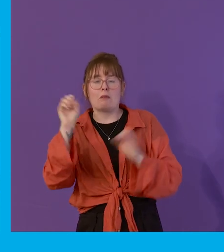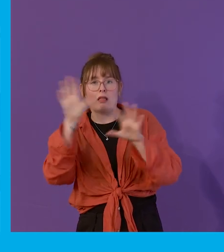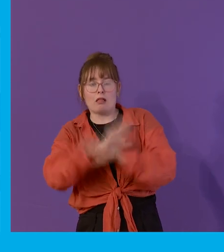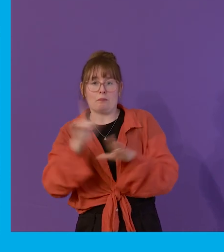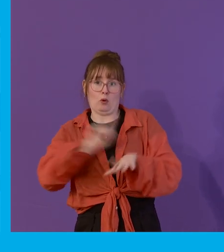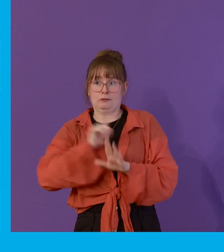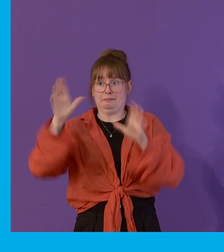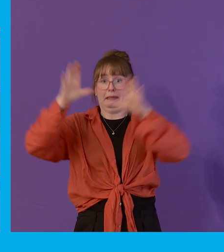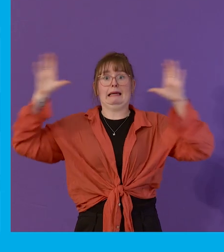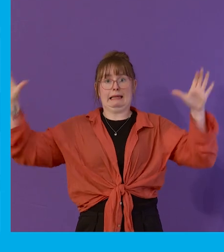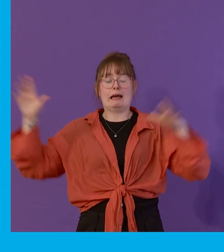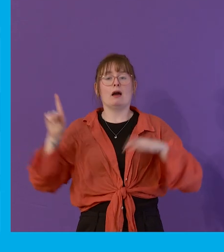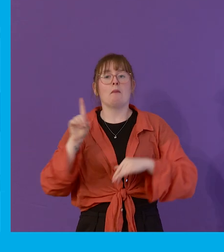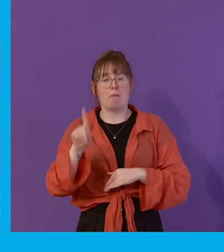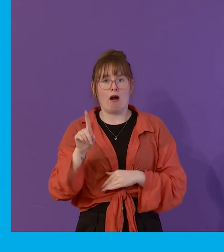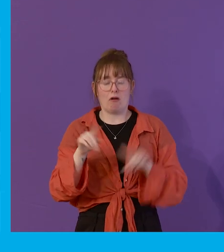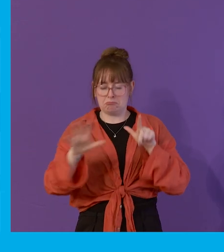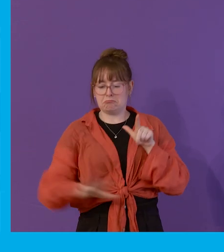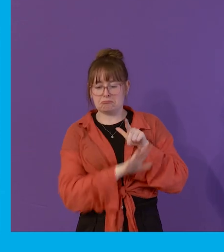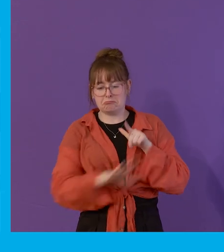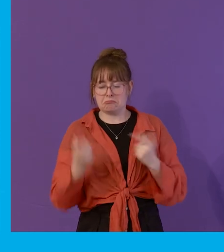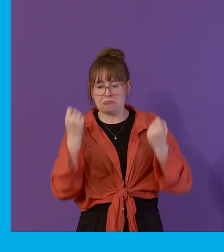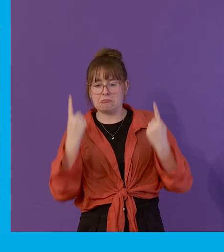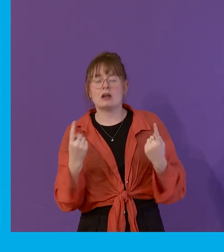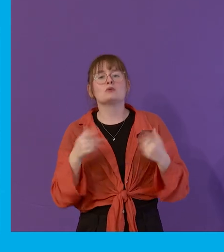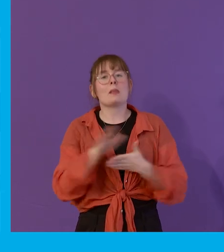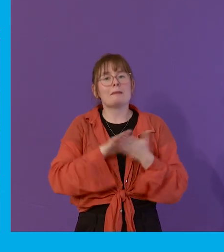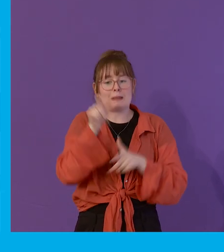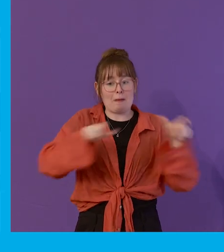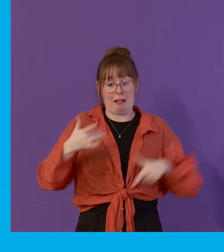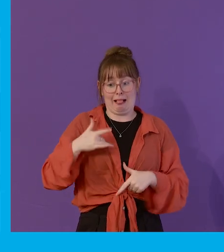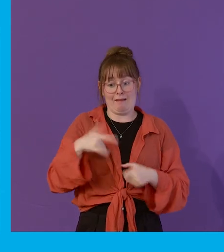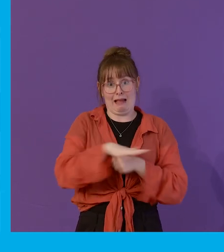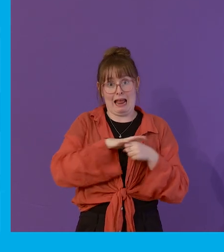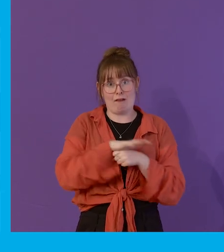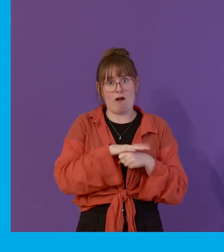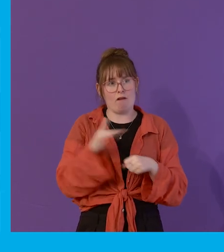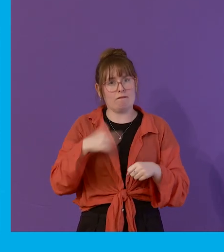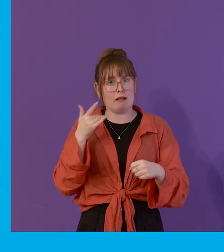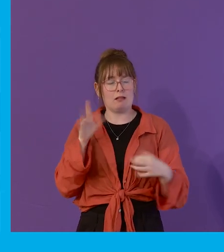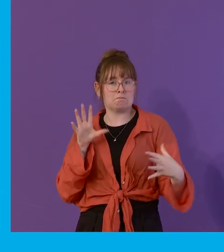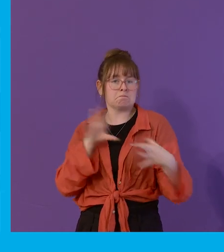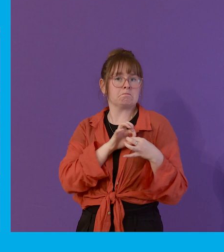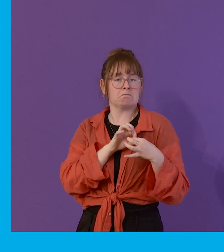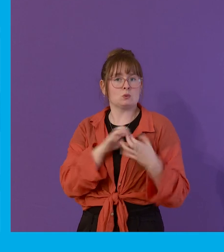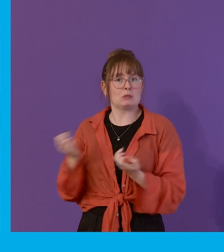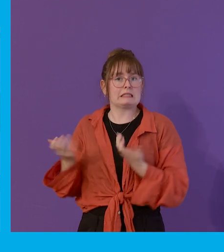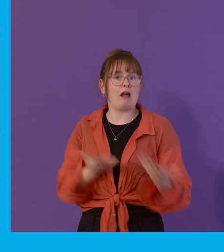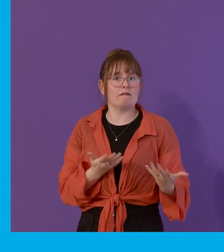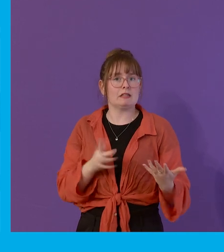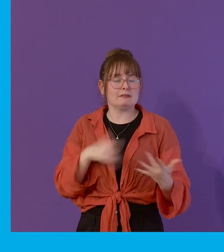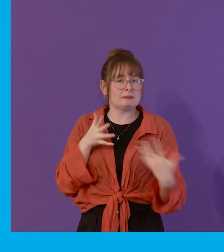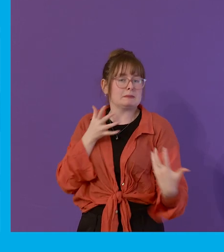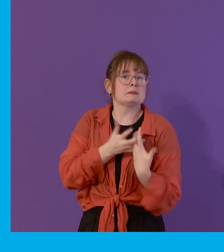enormous. But it means that the people in the area have a connection to the services that's been